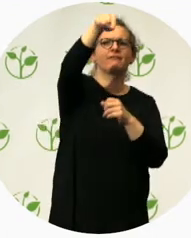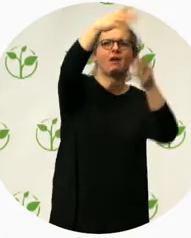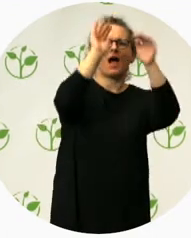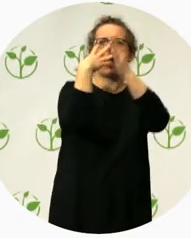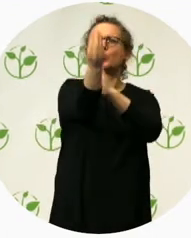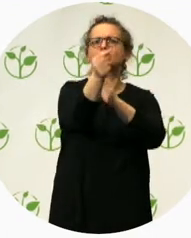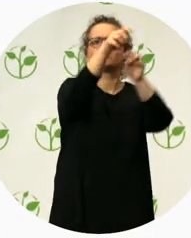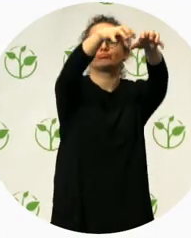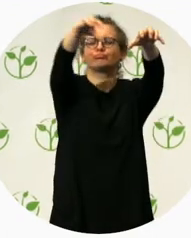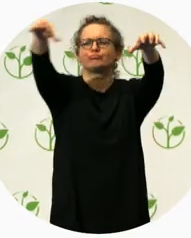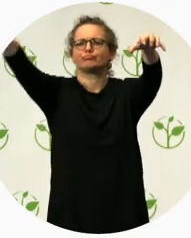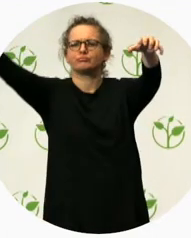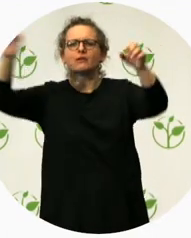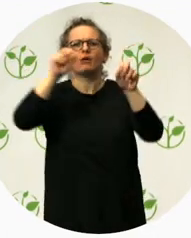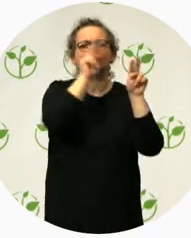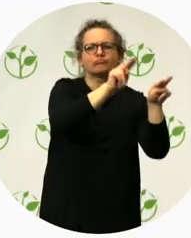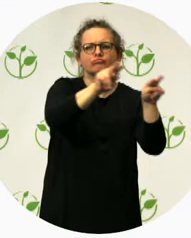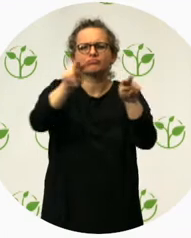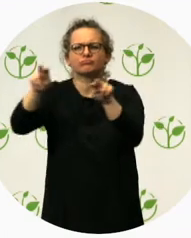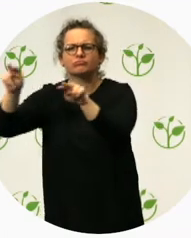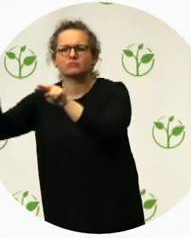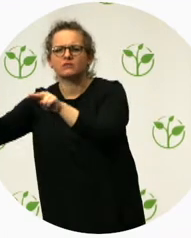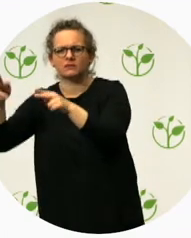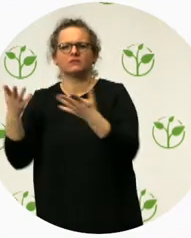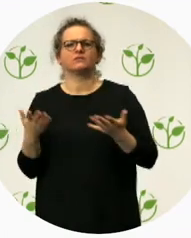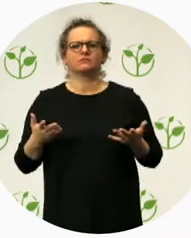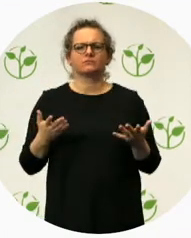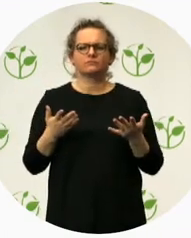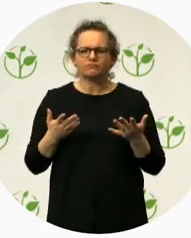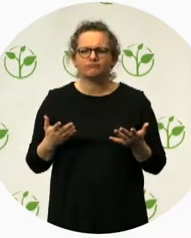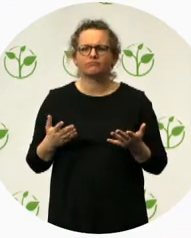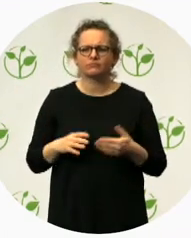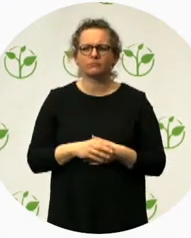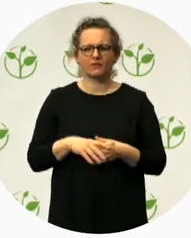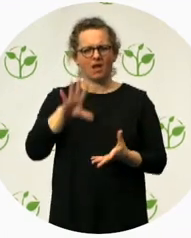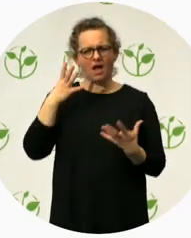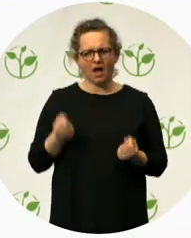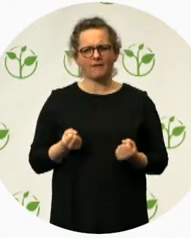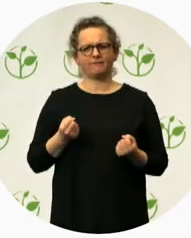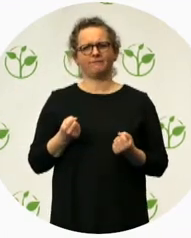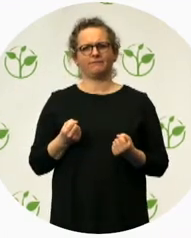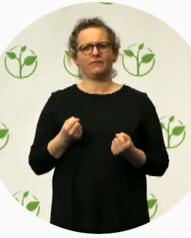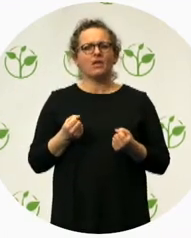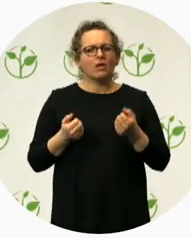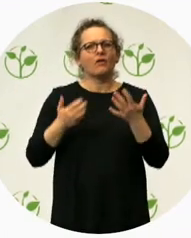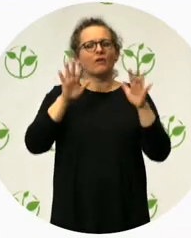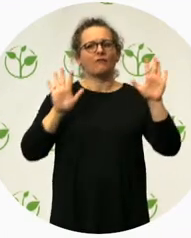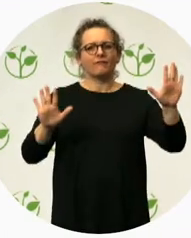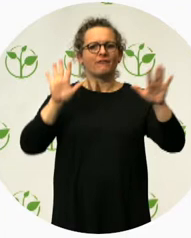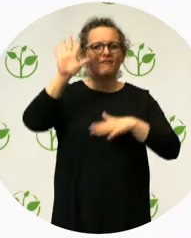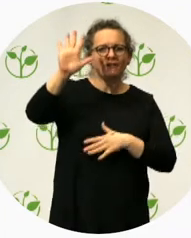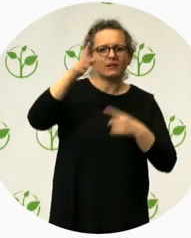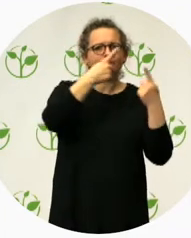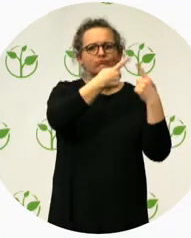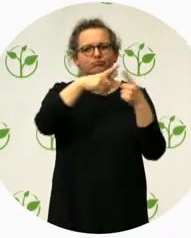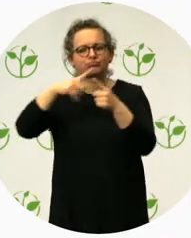They have done an amazing job of preparing 15 innovative practices so that they are jointly with them able to present this